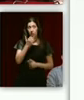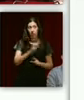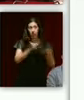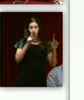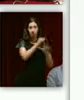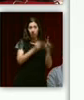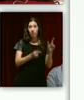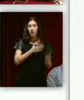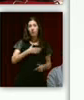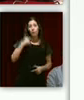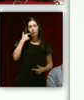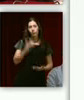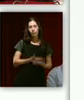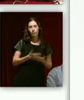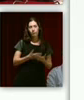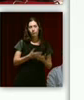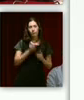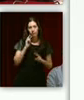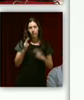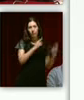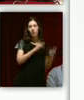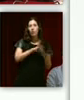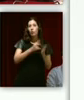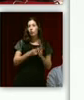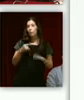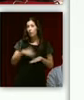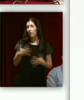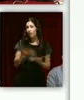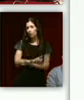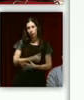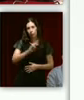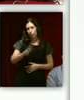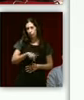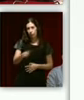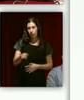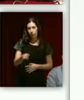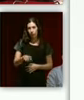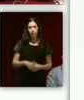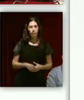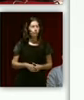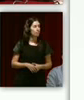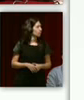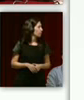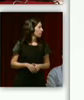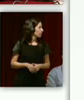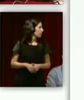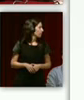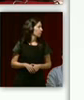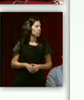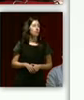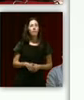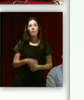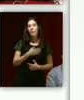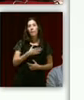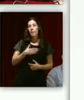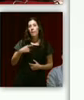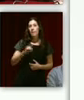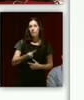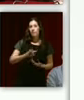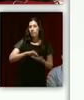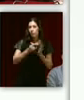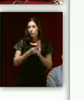this cartoon reflects that it's a solution, but not for everybody. So we don't want